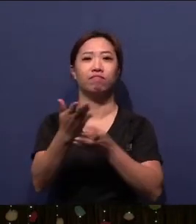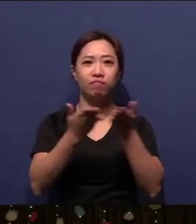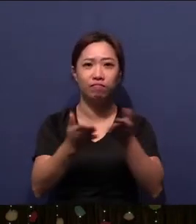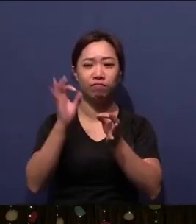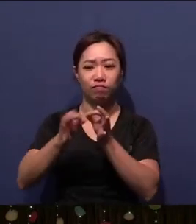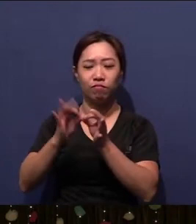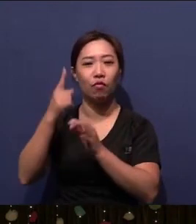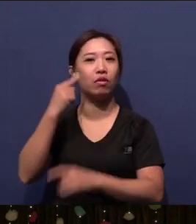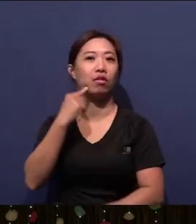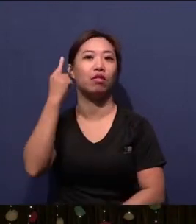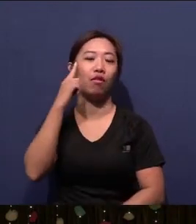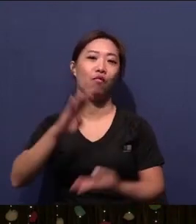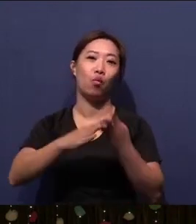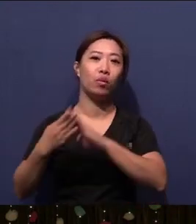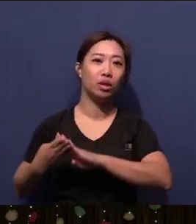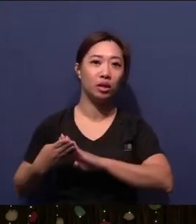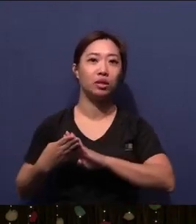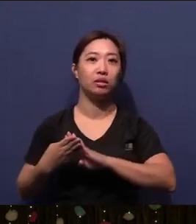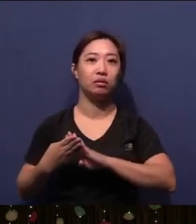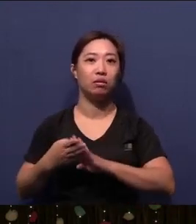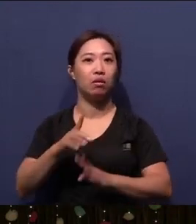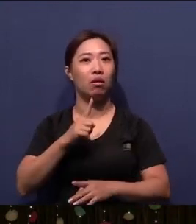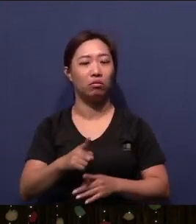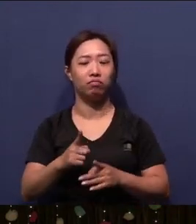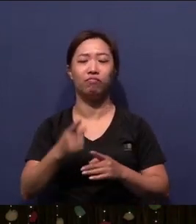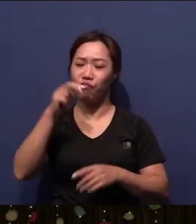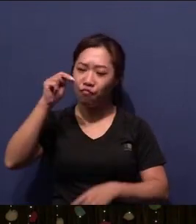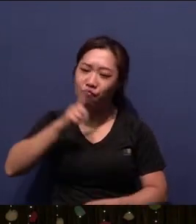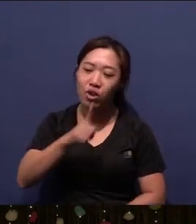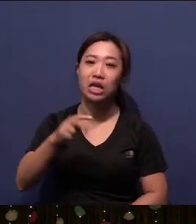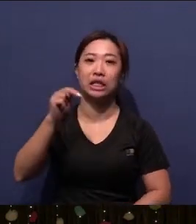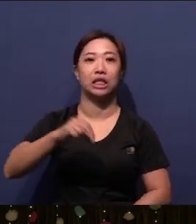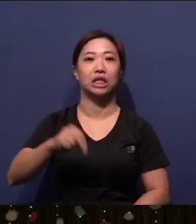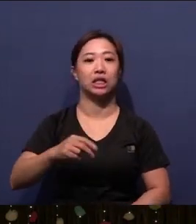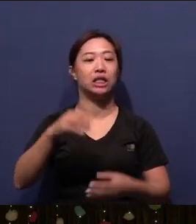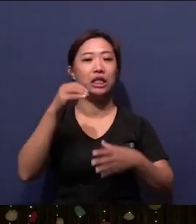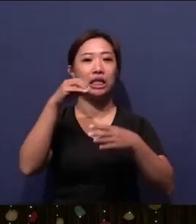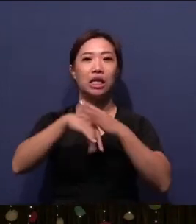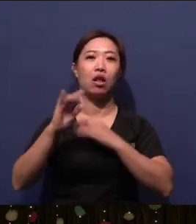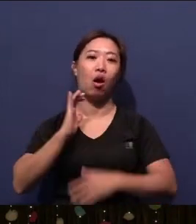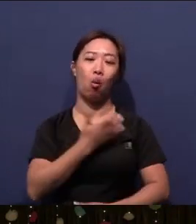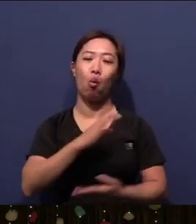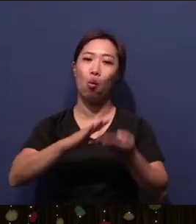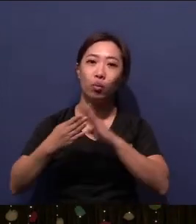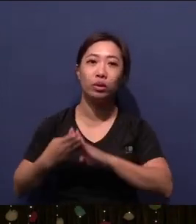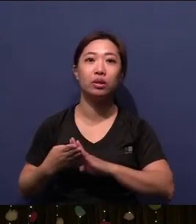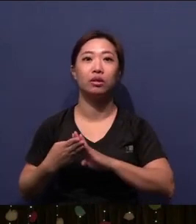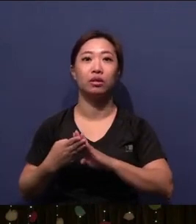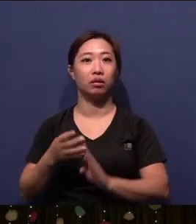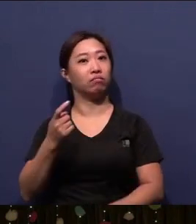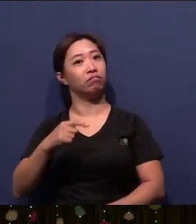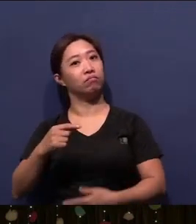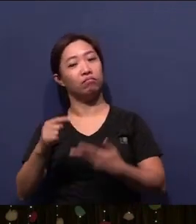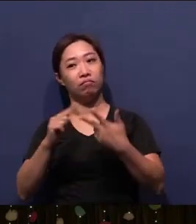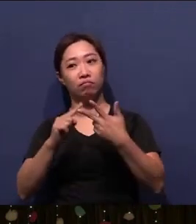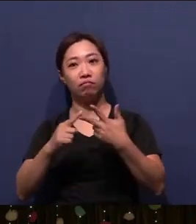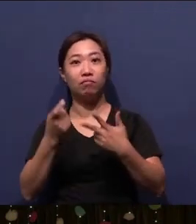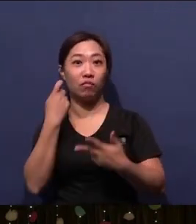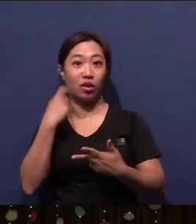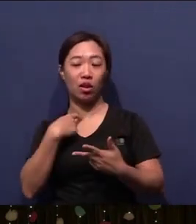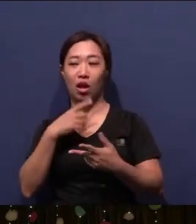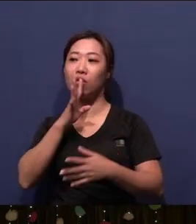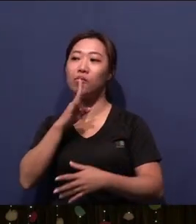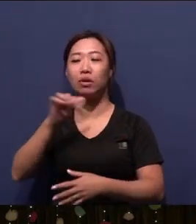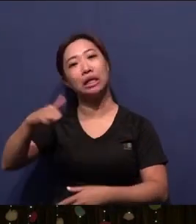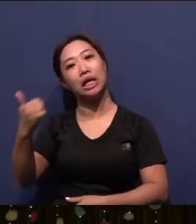interpret for the deaf community, they're really serving a real need in our community. Recently, I just spoke to a church